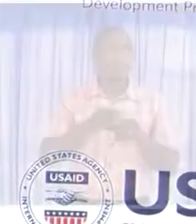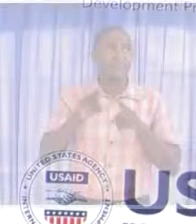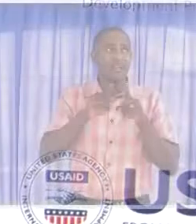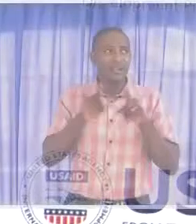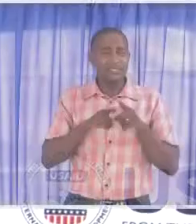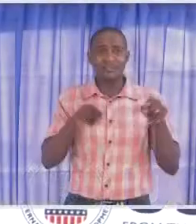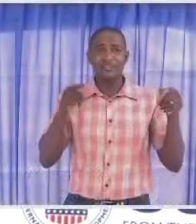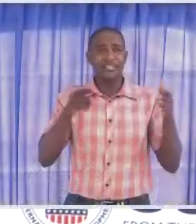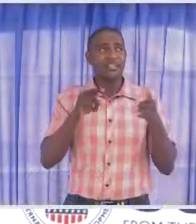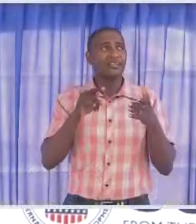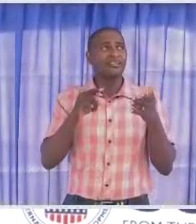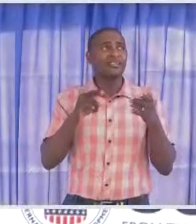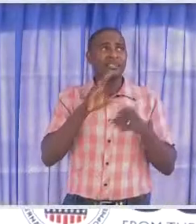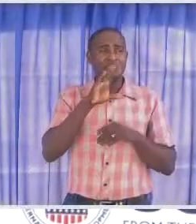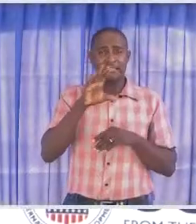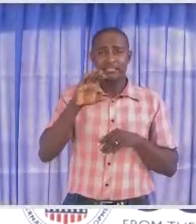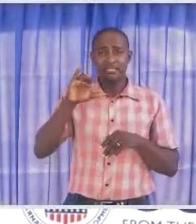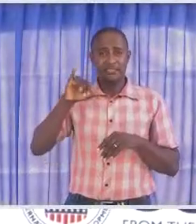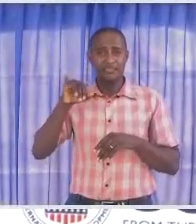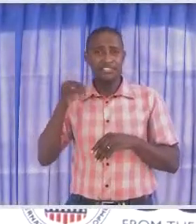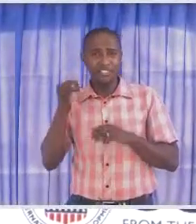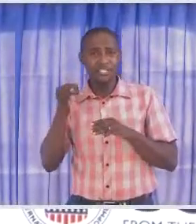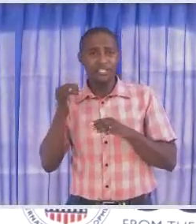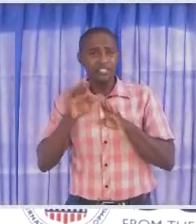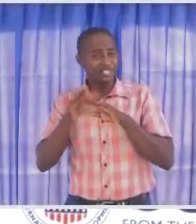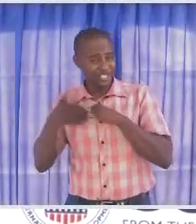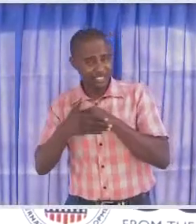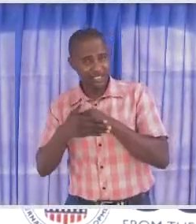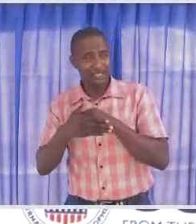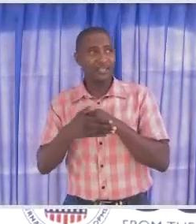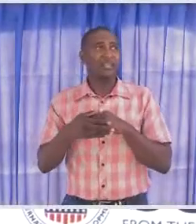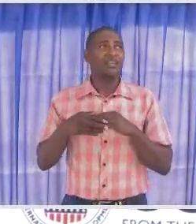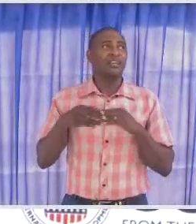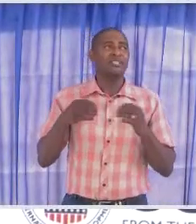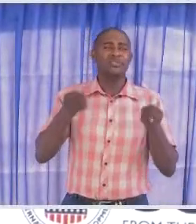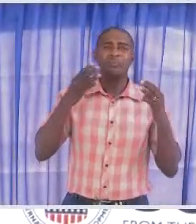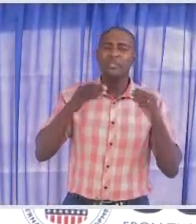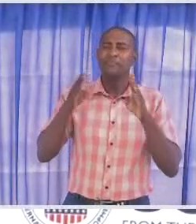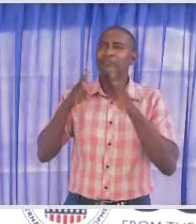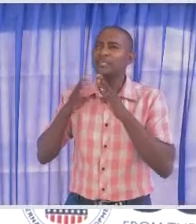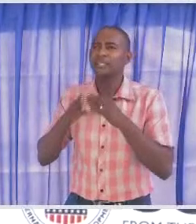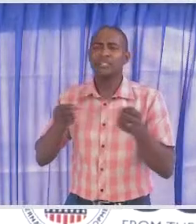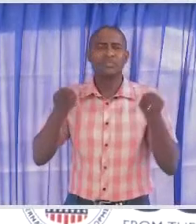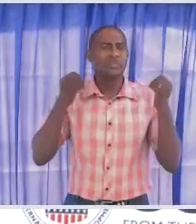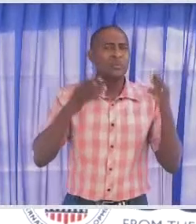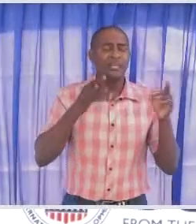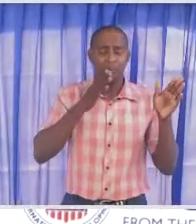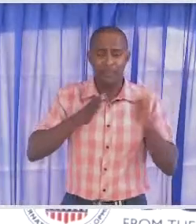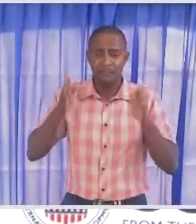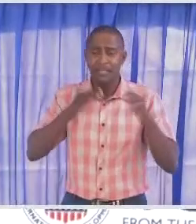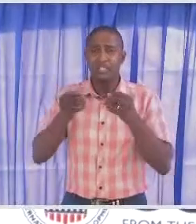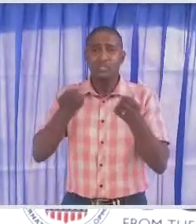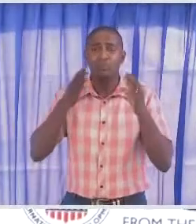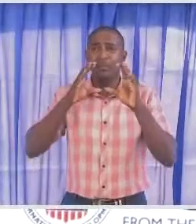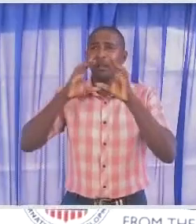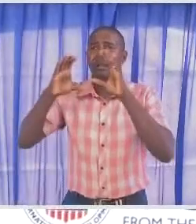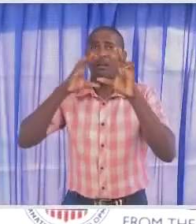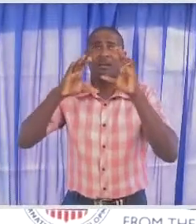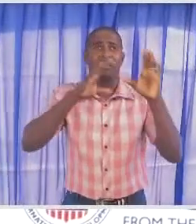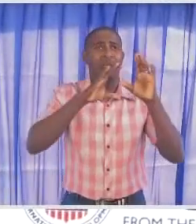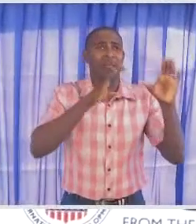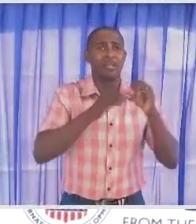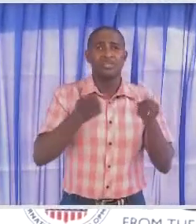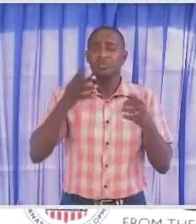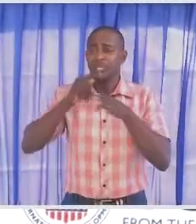of Jamaica, led by Dr. Donna Powell Wilson. So many meetings, so many plans, so many conversations, trainings,